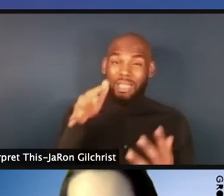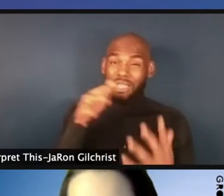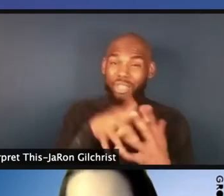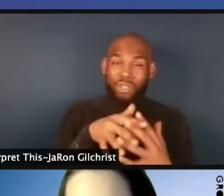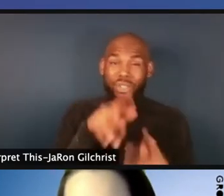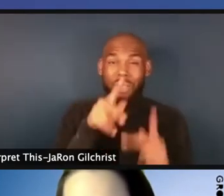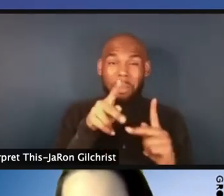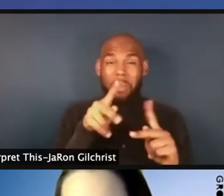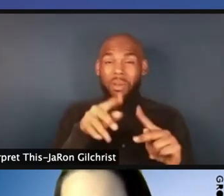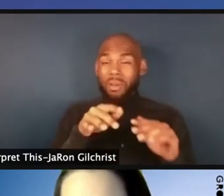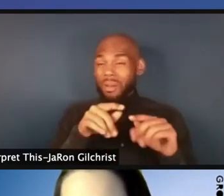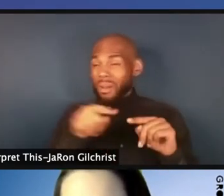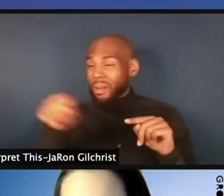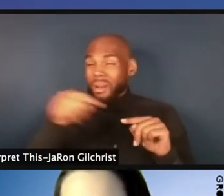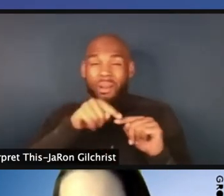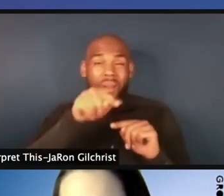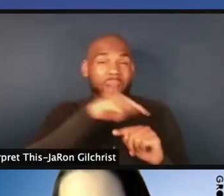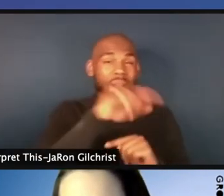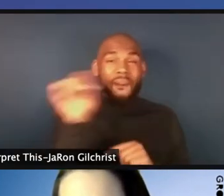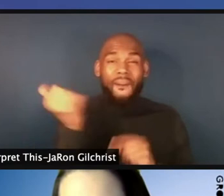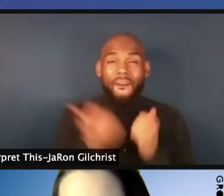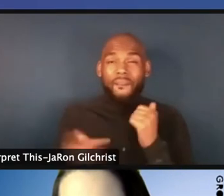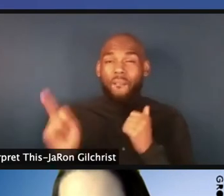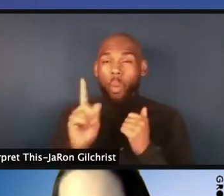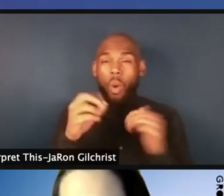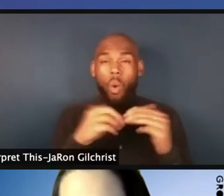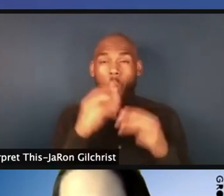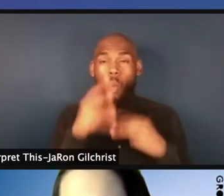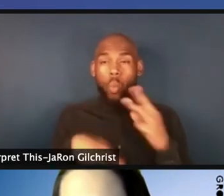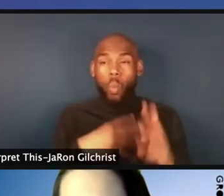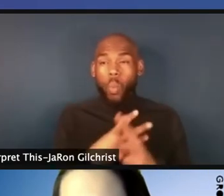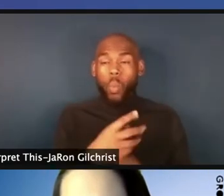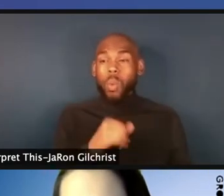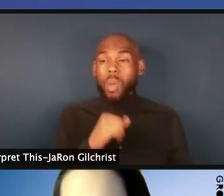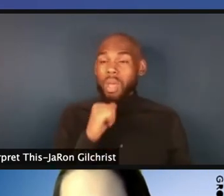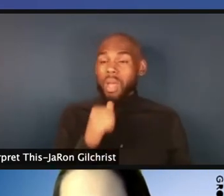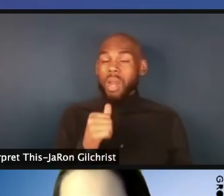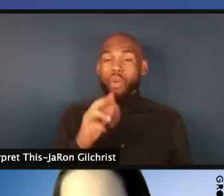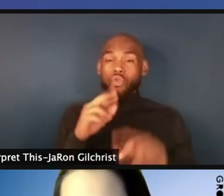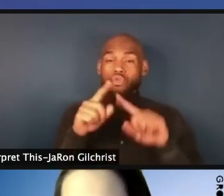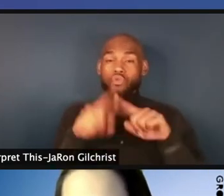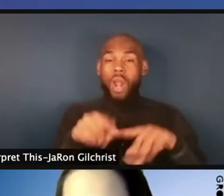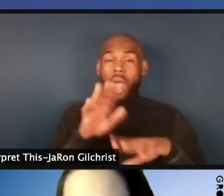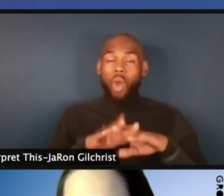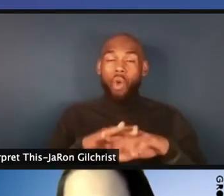Indigenous, and you know, not reliant on strict hierarchical structures where